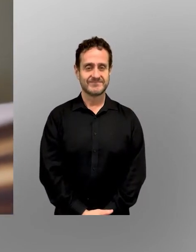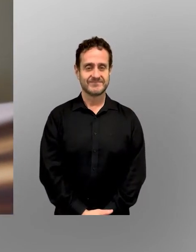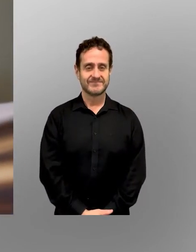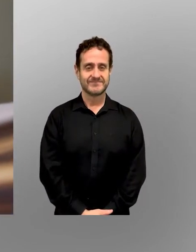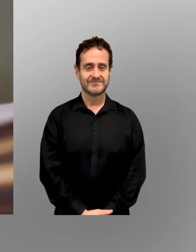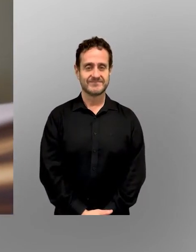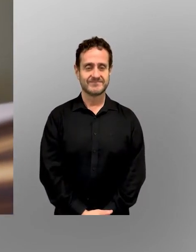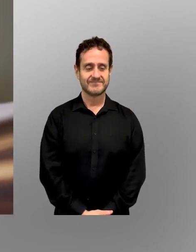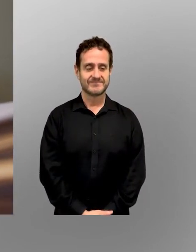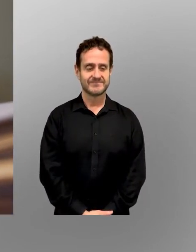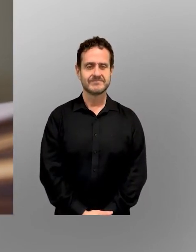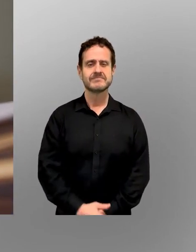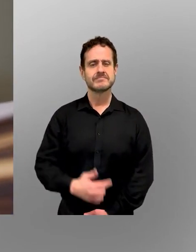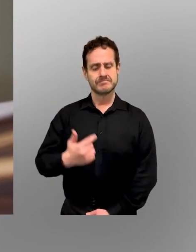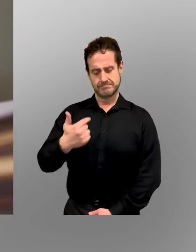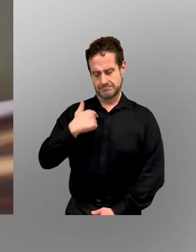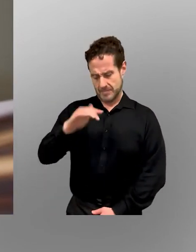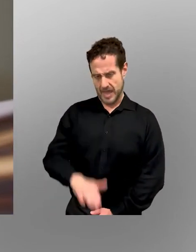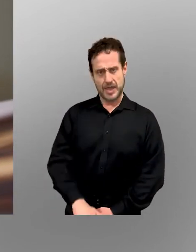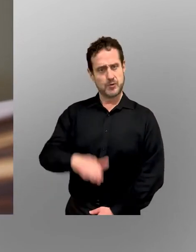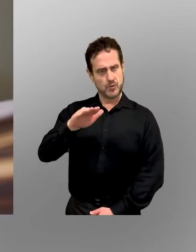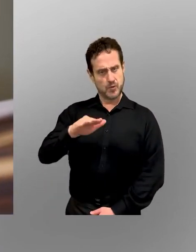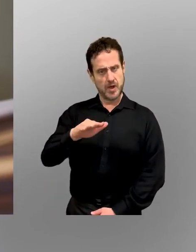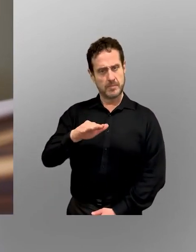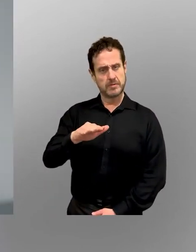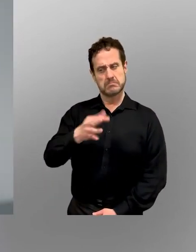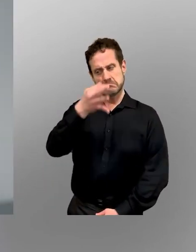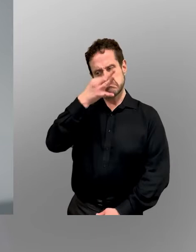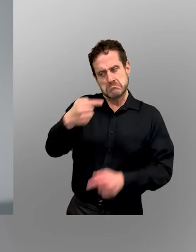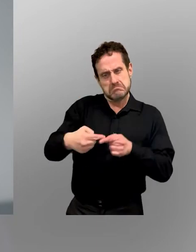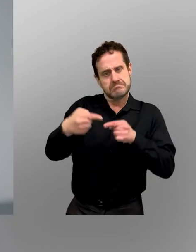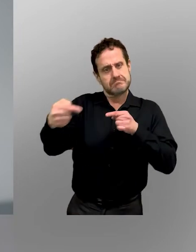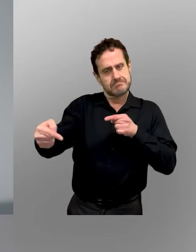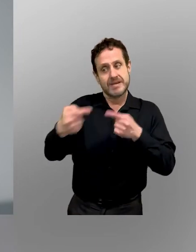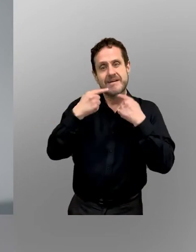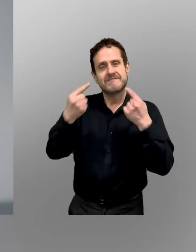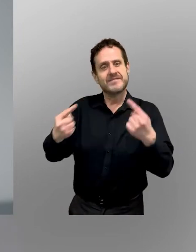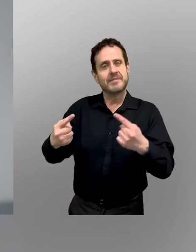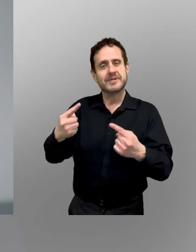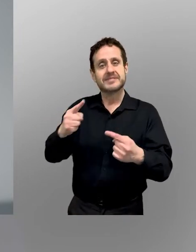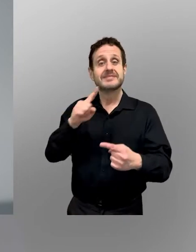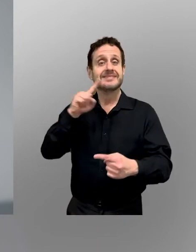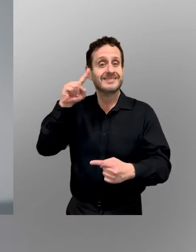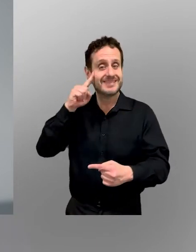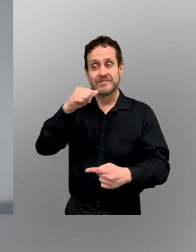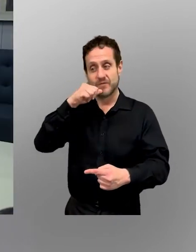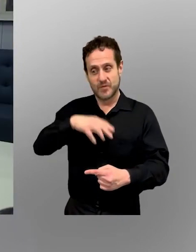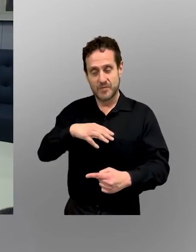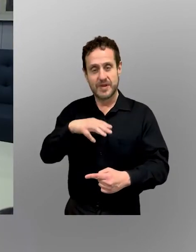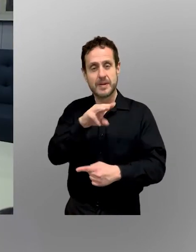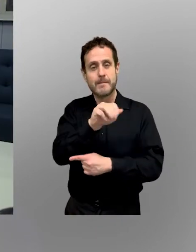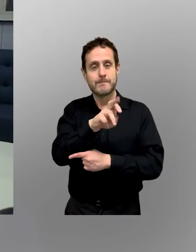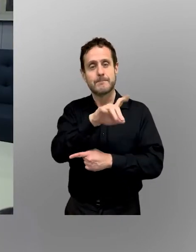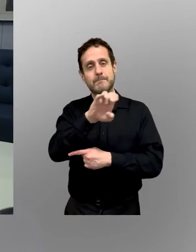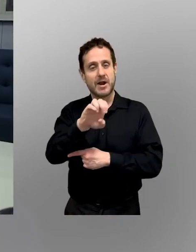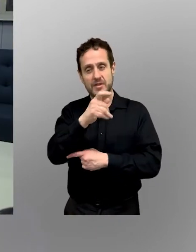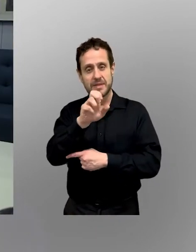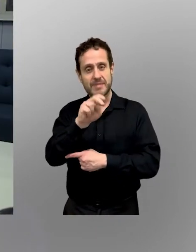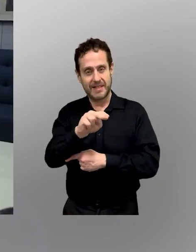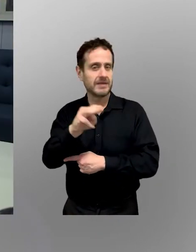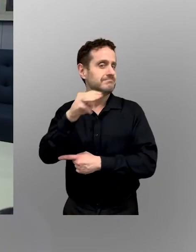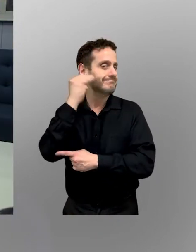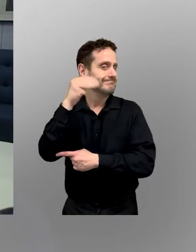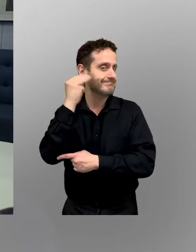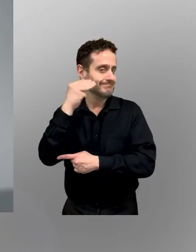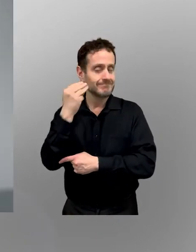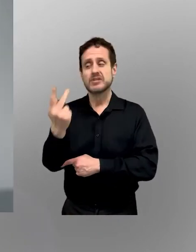desk. I grew up right across the street from a very famous deaf person, Marley Matlin. So we used to hang out in the